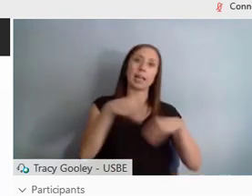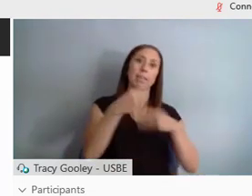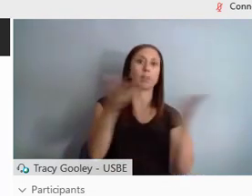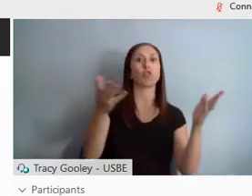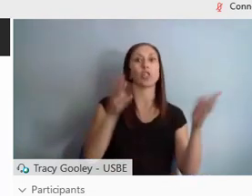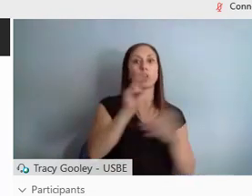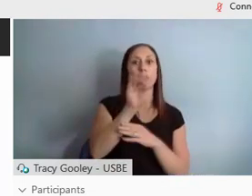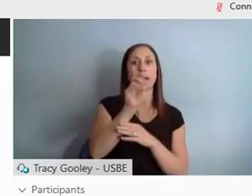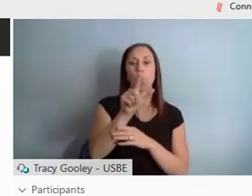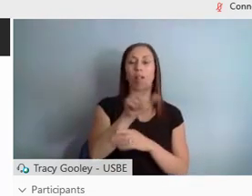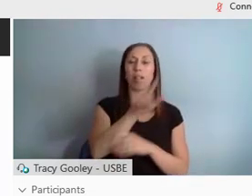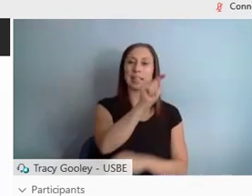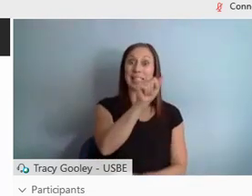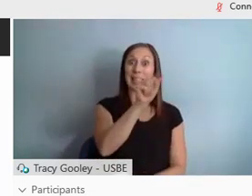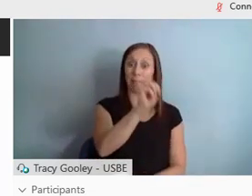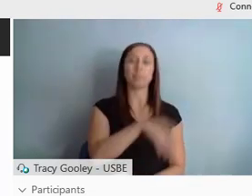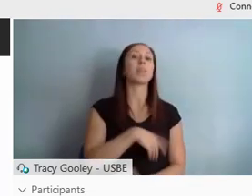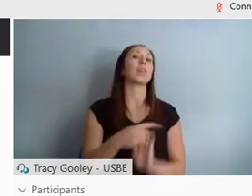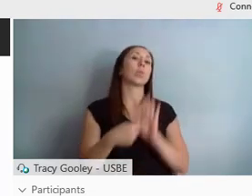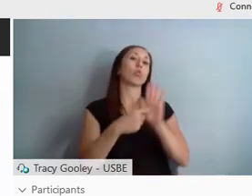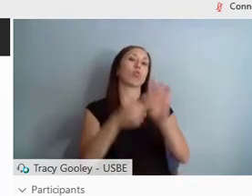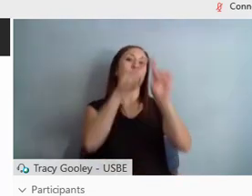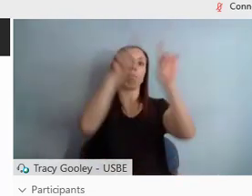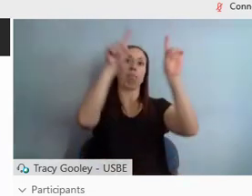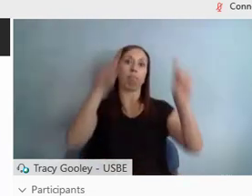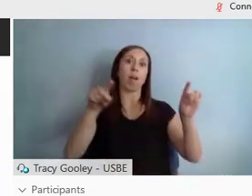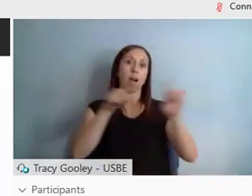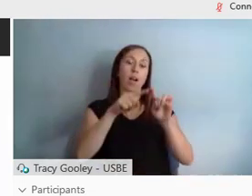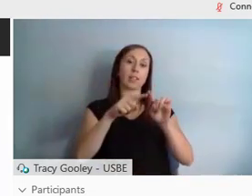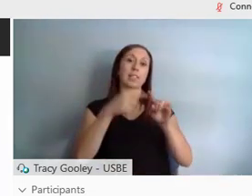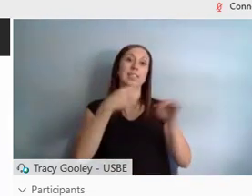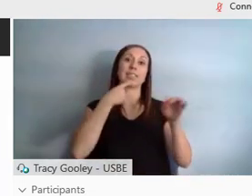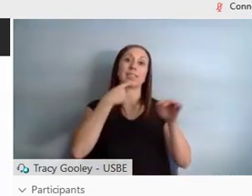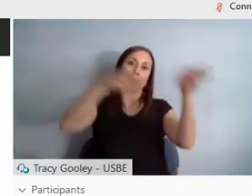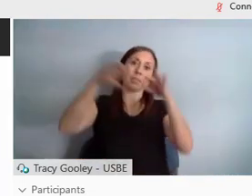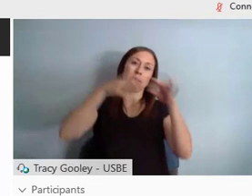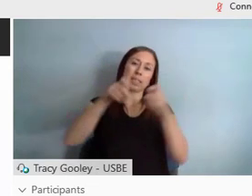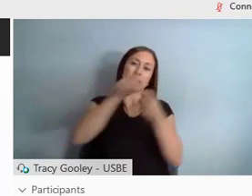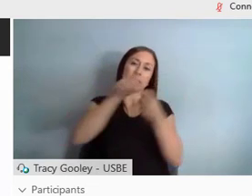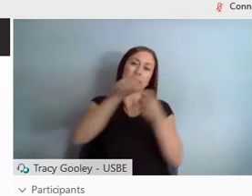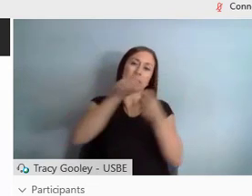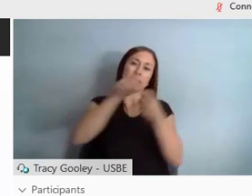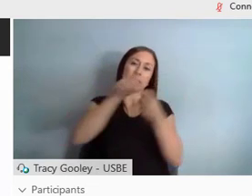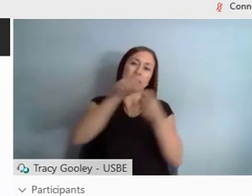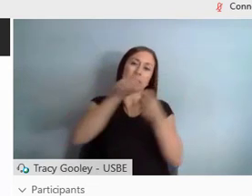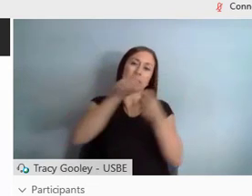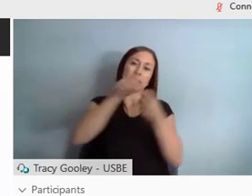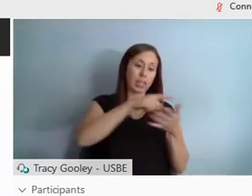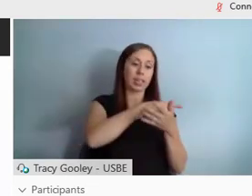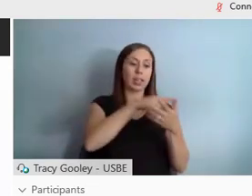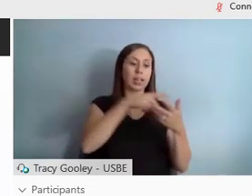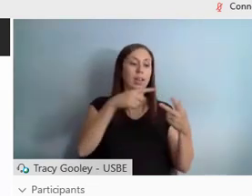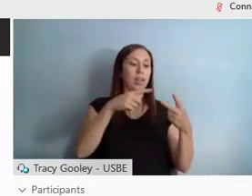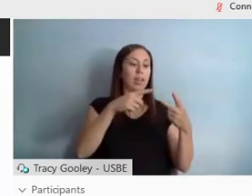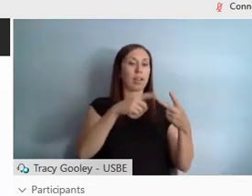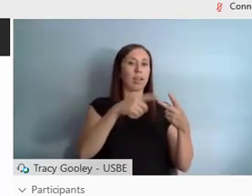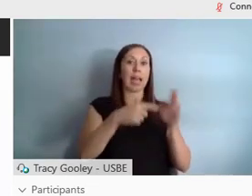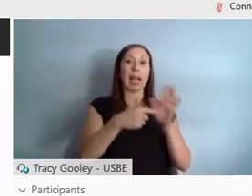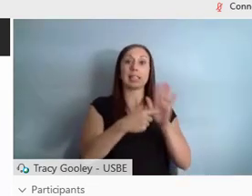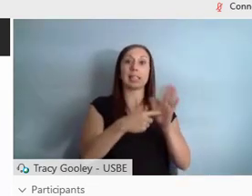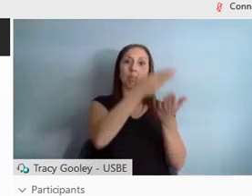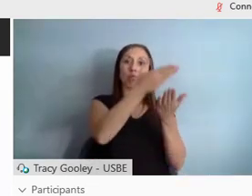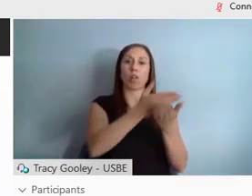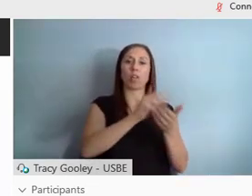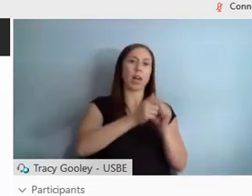show you a box that has the specific materials that you need for the item and also a sample record of how to score